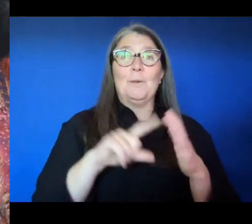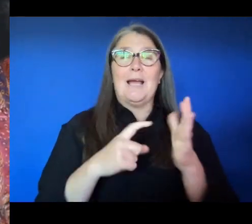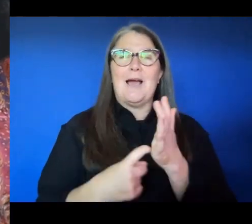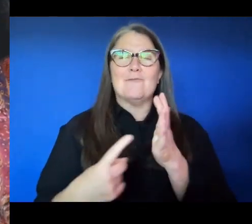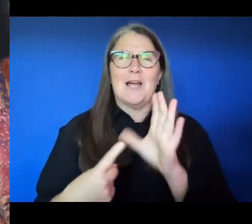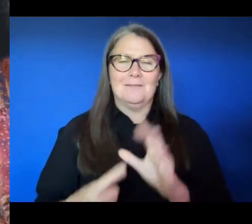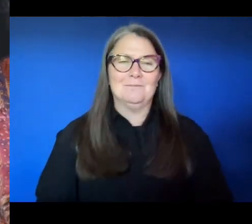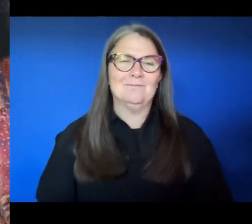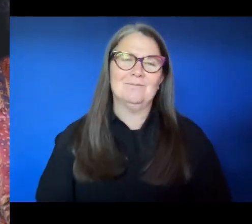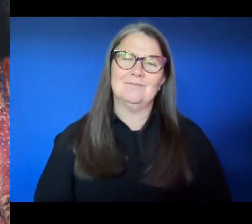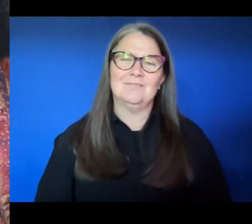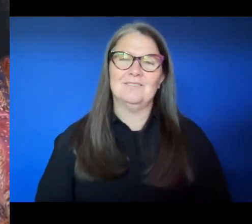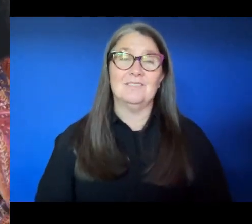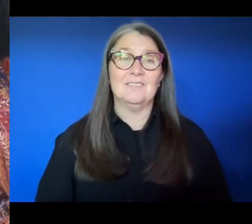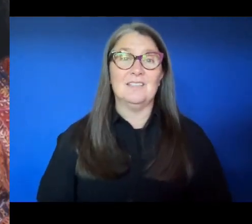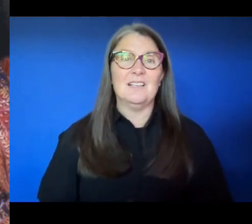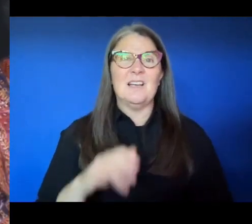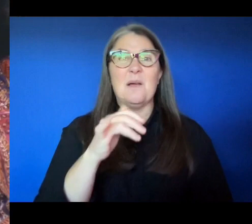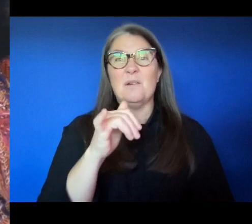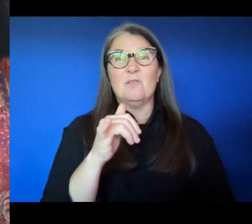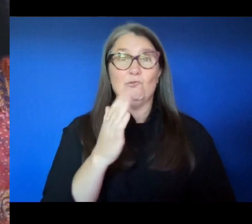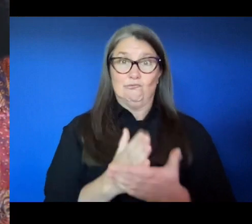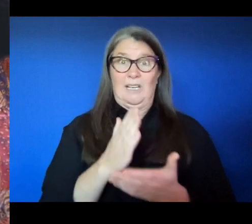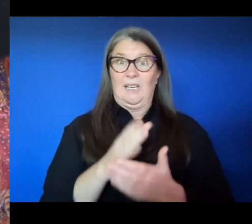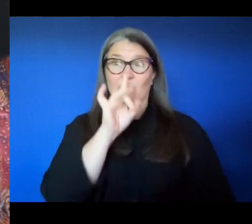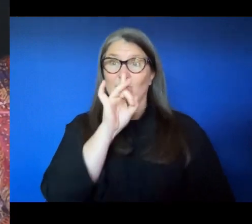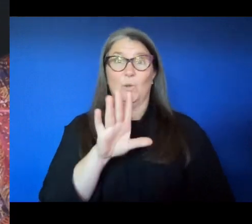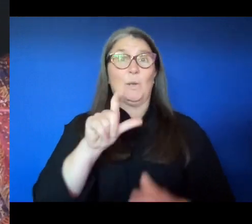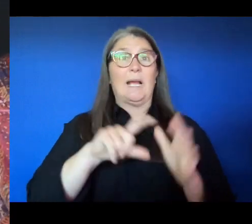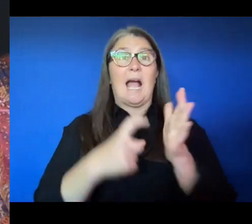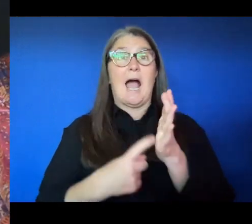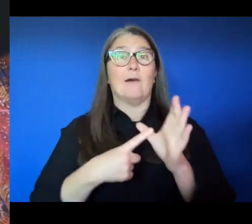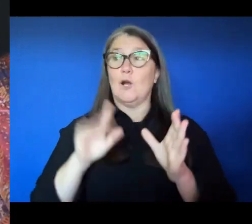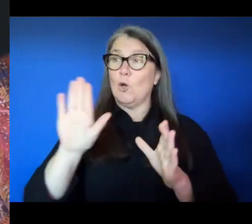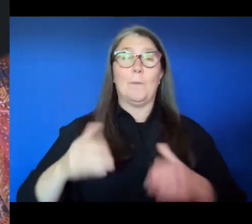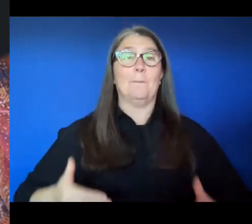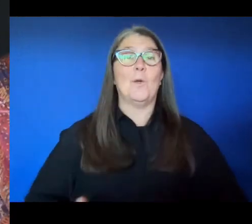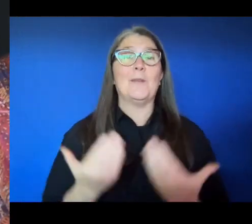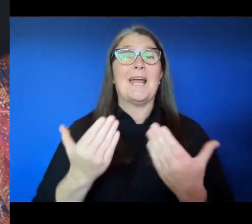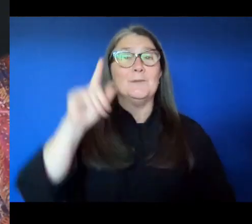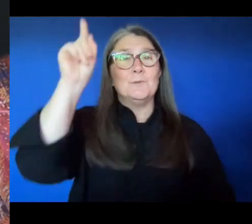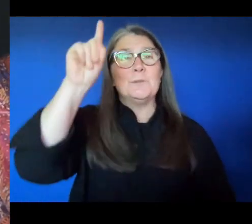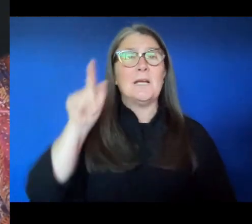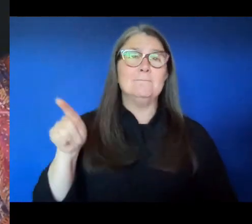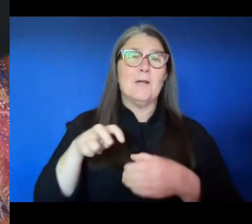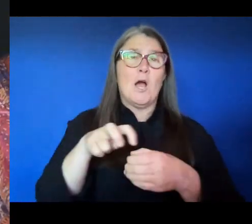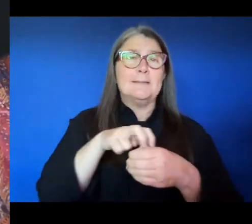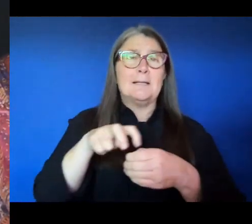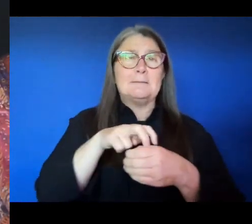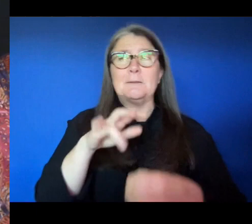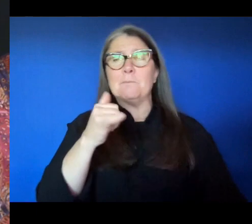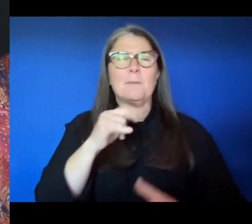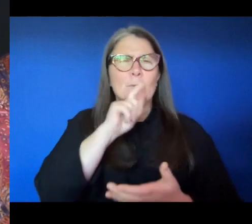And it's also, maybe we'll do this later, but it's actually Cara's birthday today too, so she's in isolation and maybe we'll send her a little message